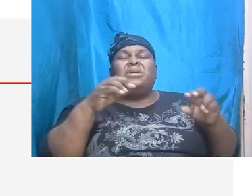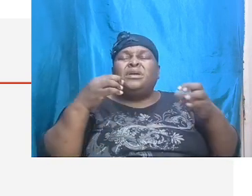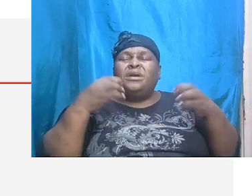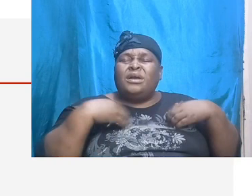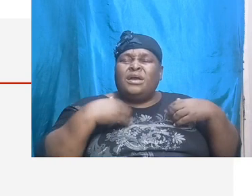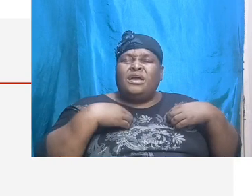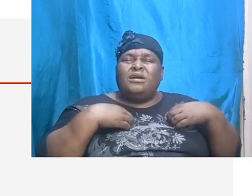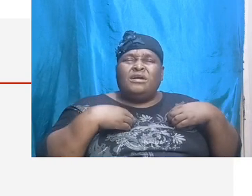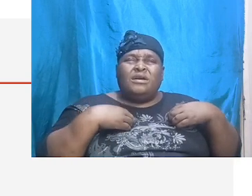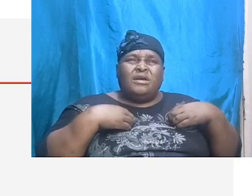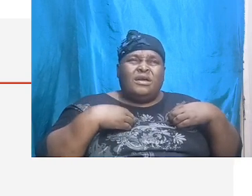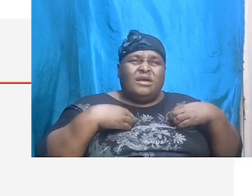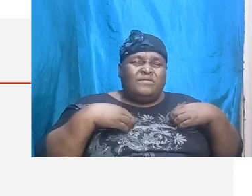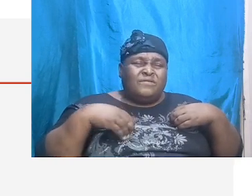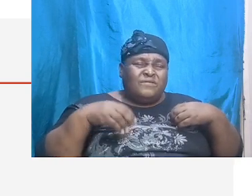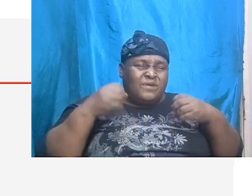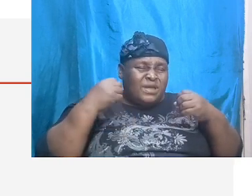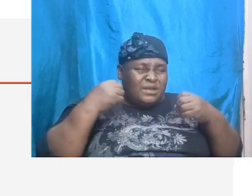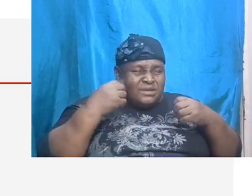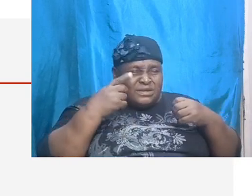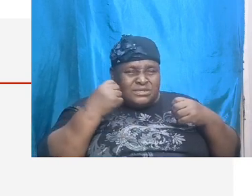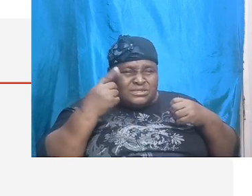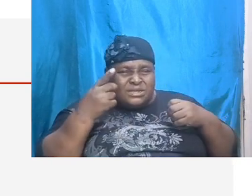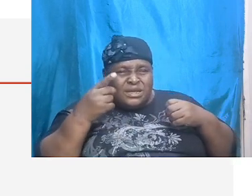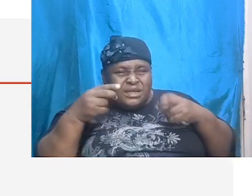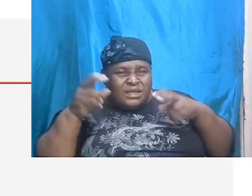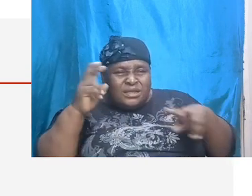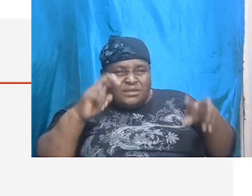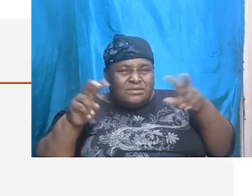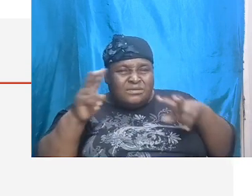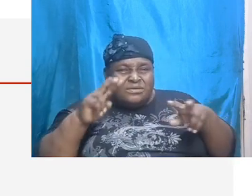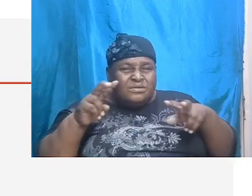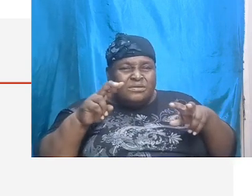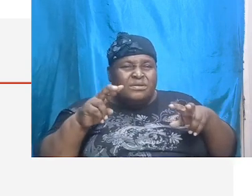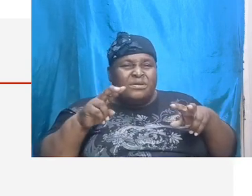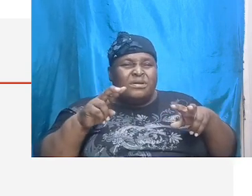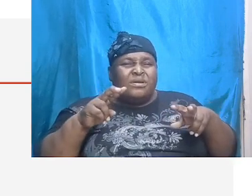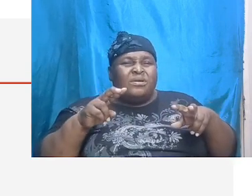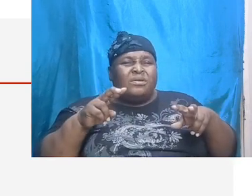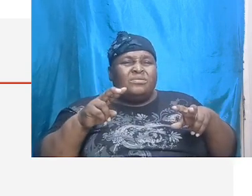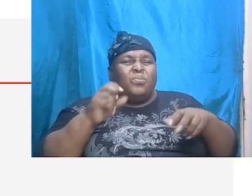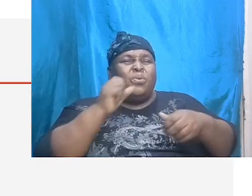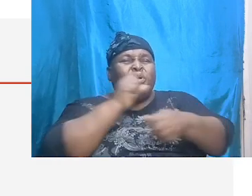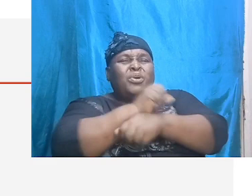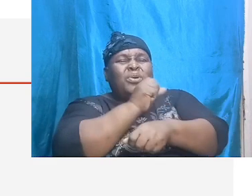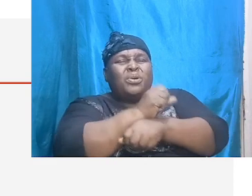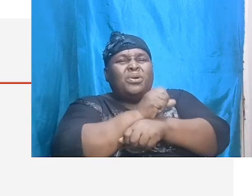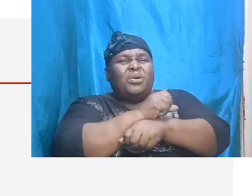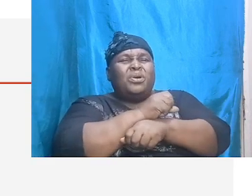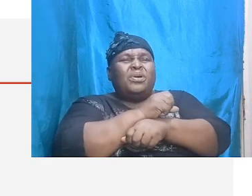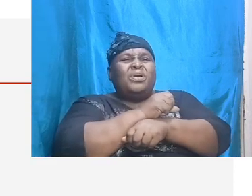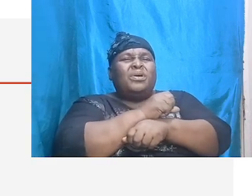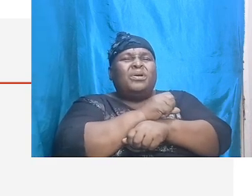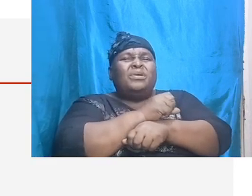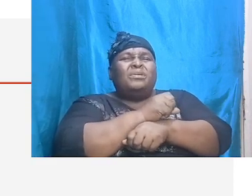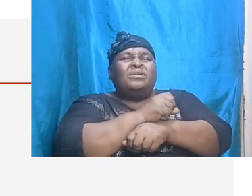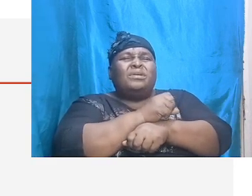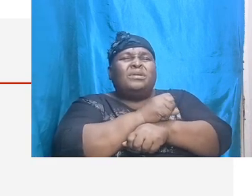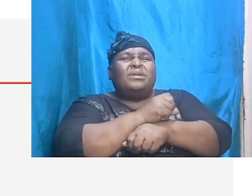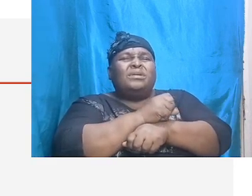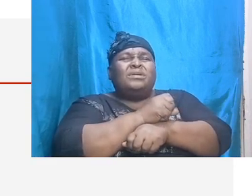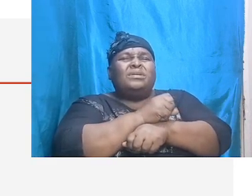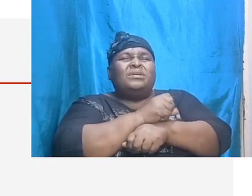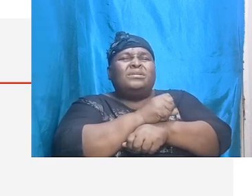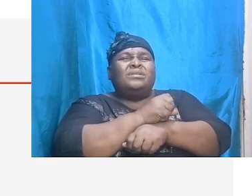in the mission. The second thing he did, he understood their role in the mission. So, apart from the fact that he now examined the world, he called